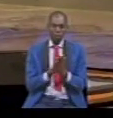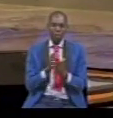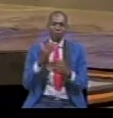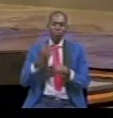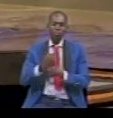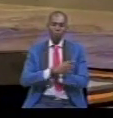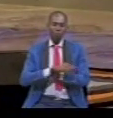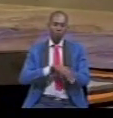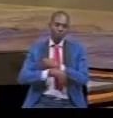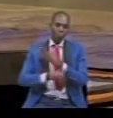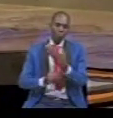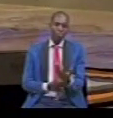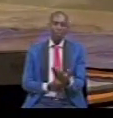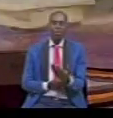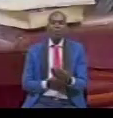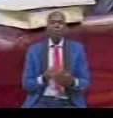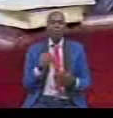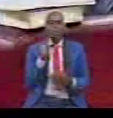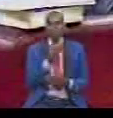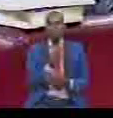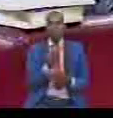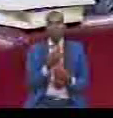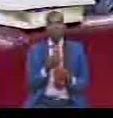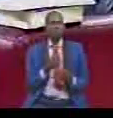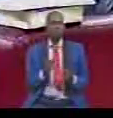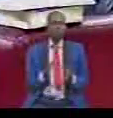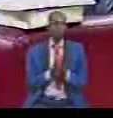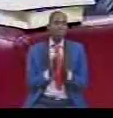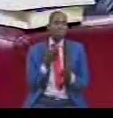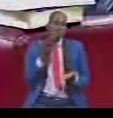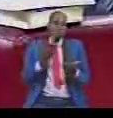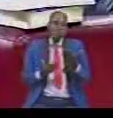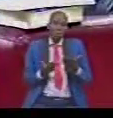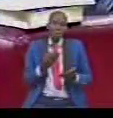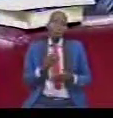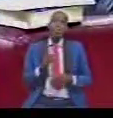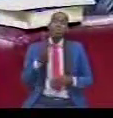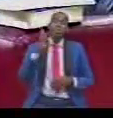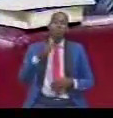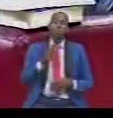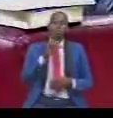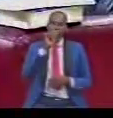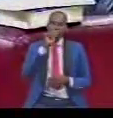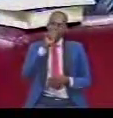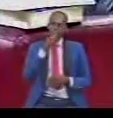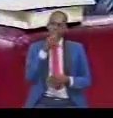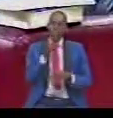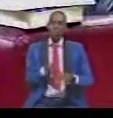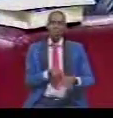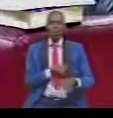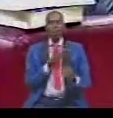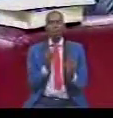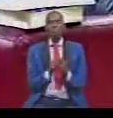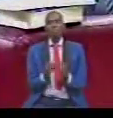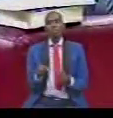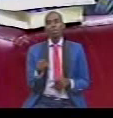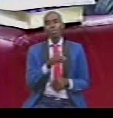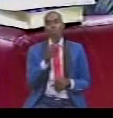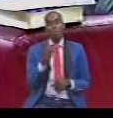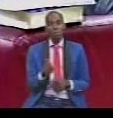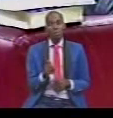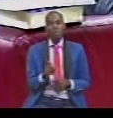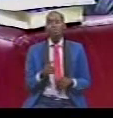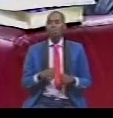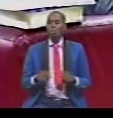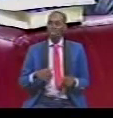before him, though he bear long with them? I tell you that he will